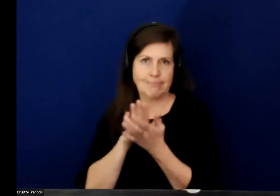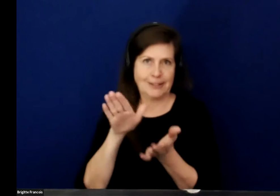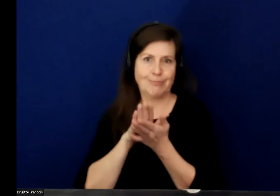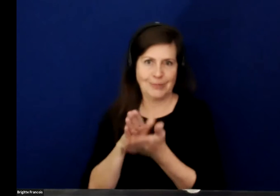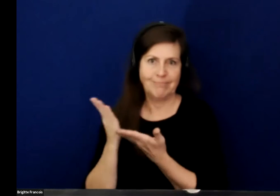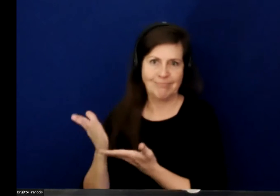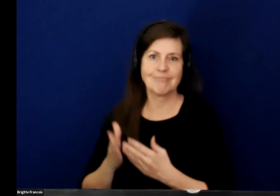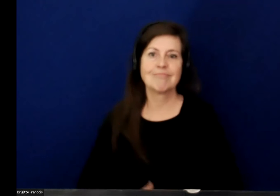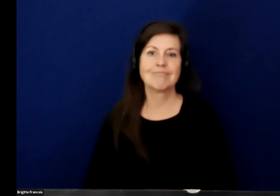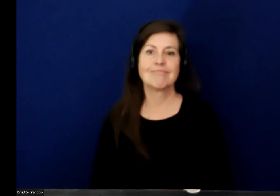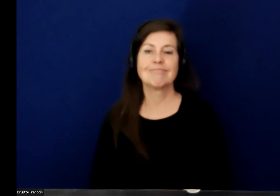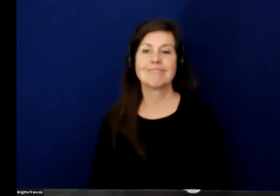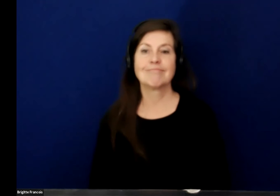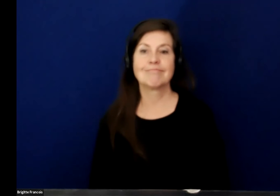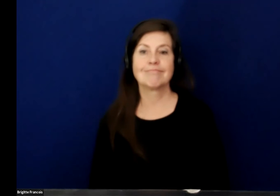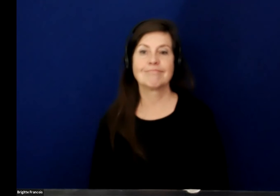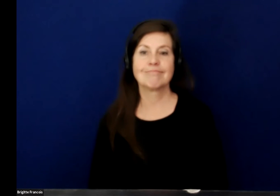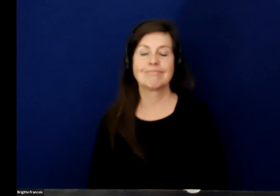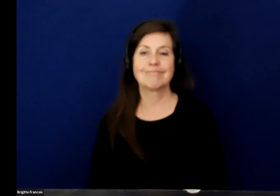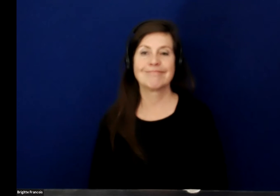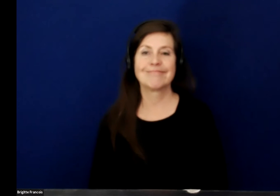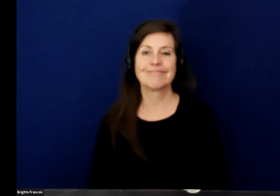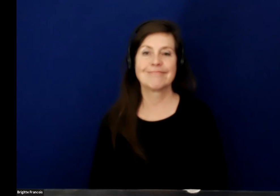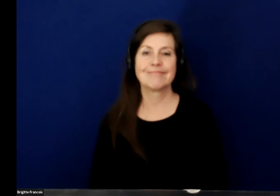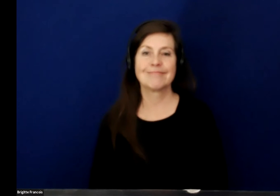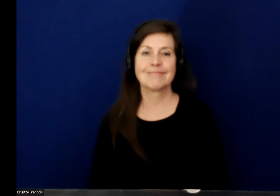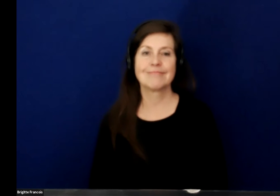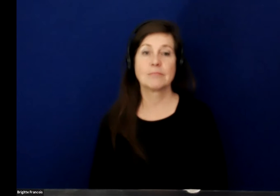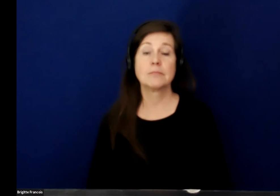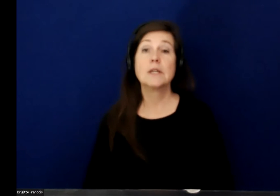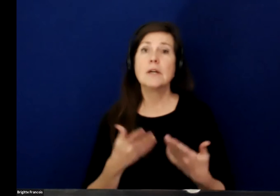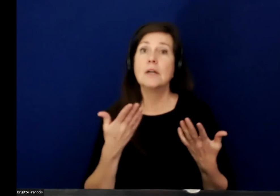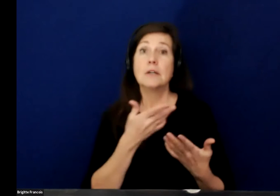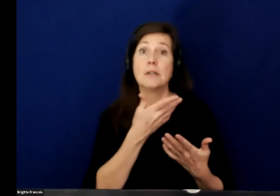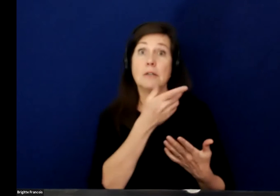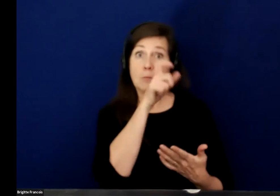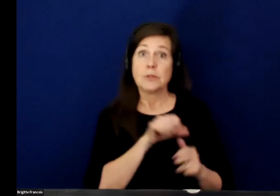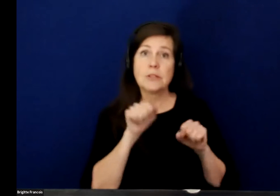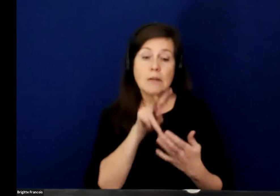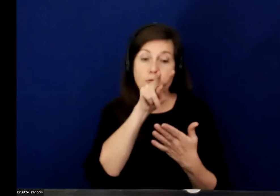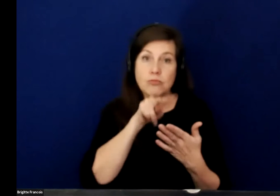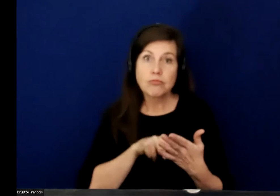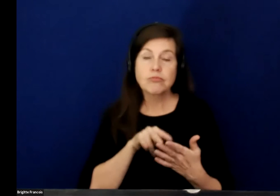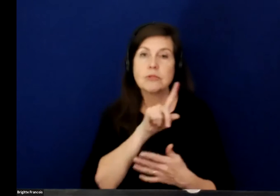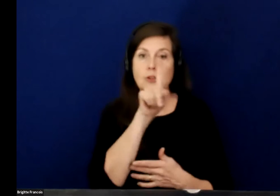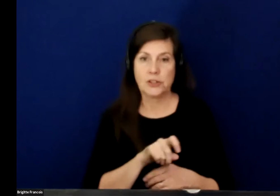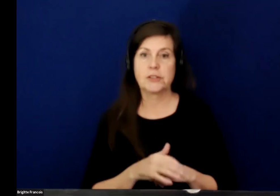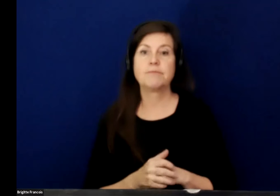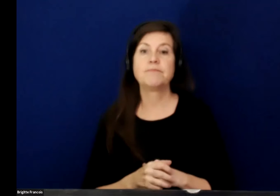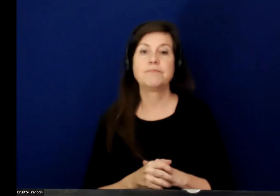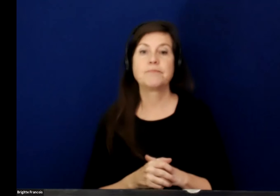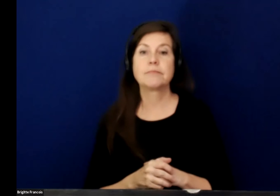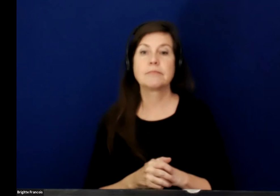could do that, that would be great. Yes, certainly. Maybe someone can read the question out loud. Yeah, it's about